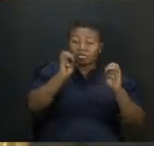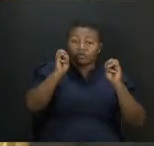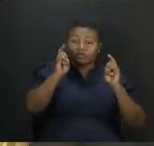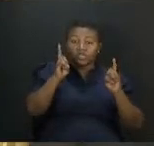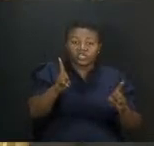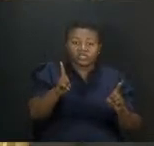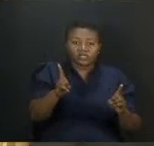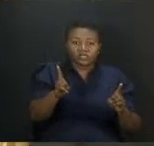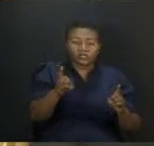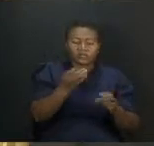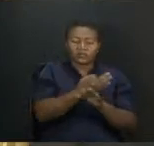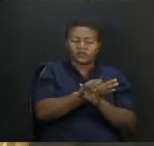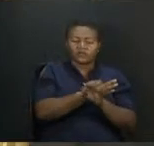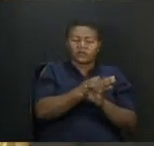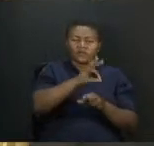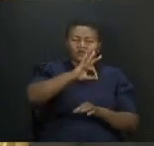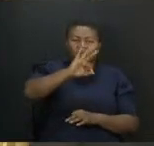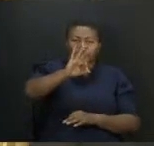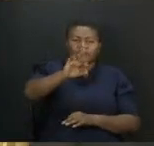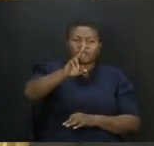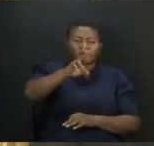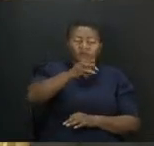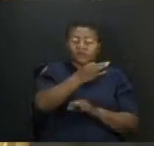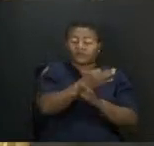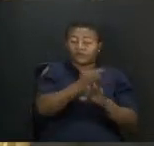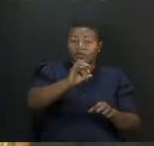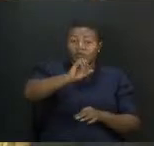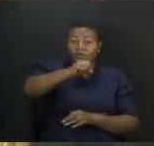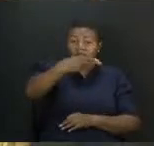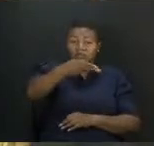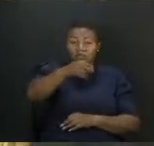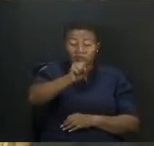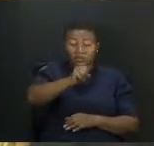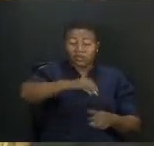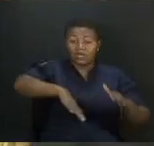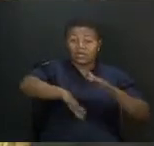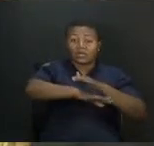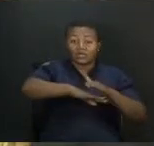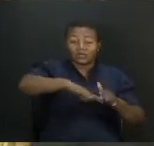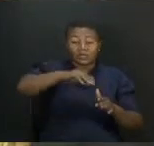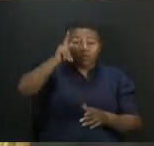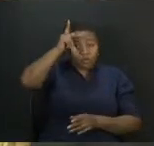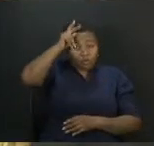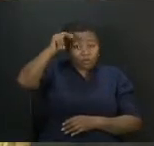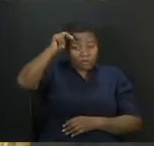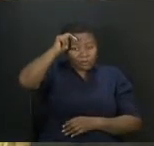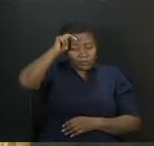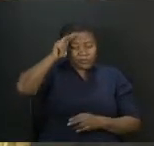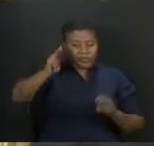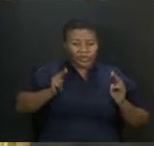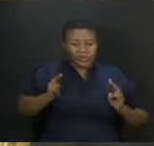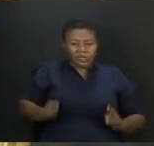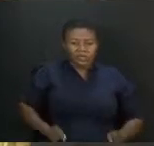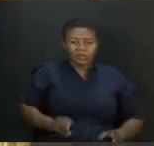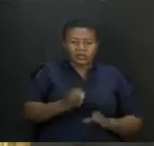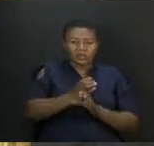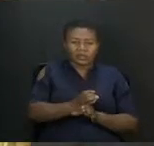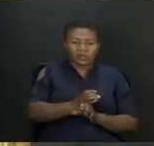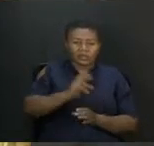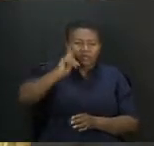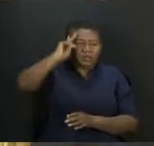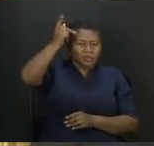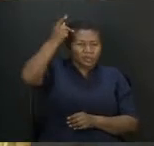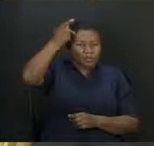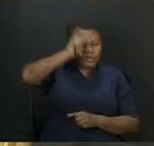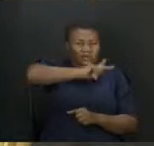the free education for Northern Ghana under Dr. Kwame Nkrumah, healthcare, political